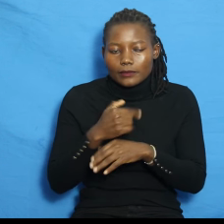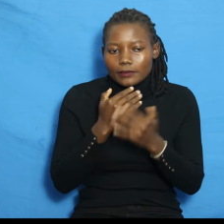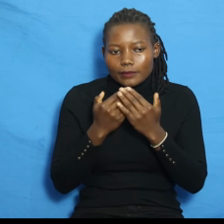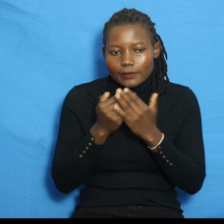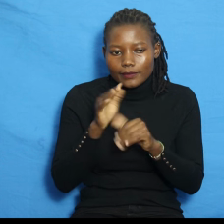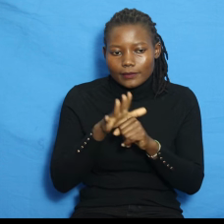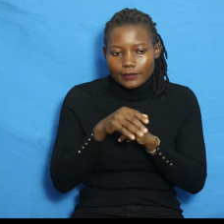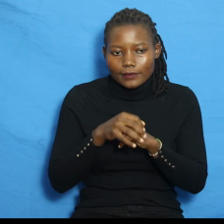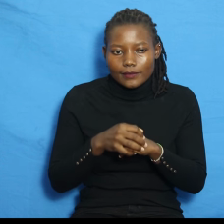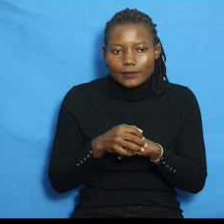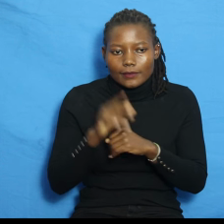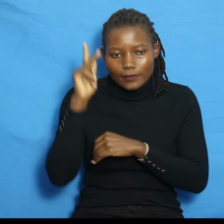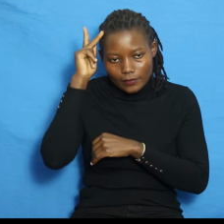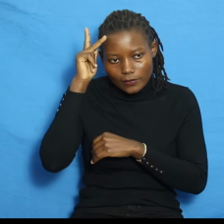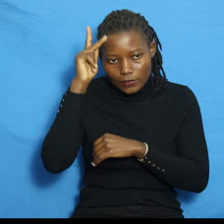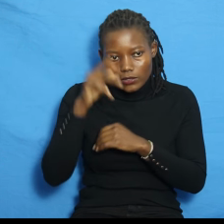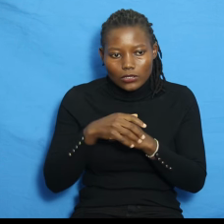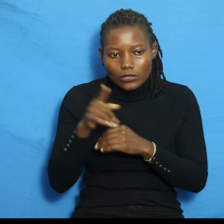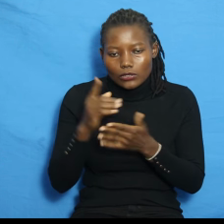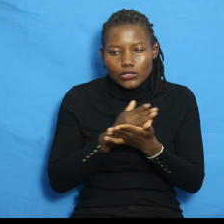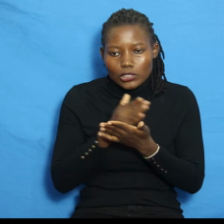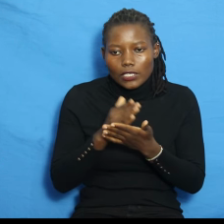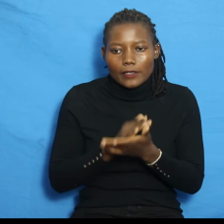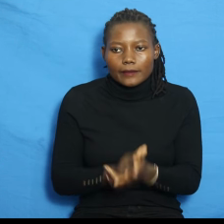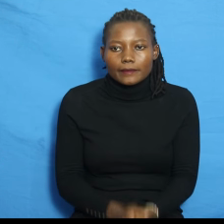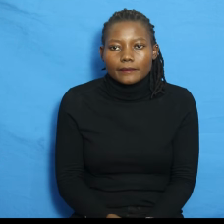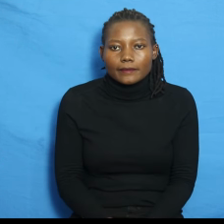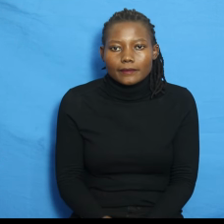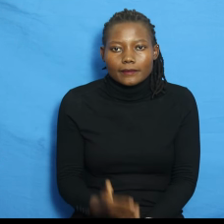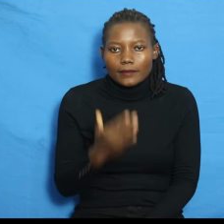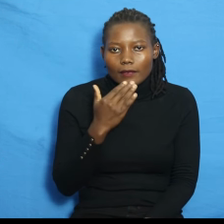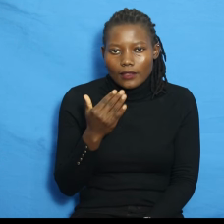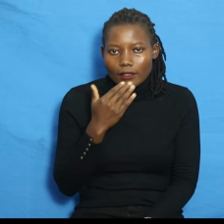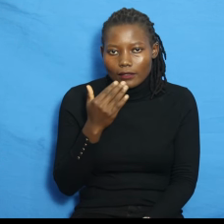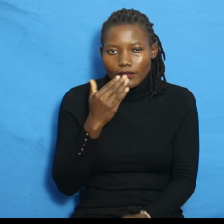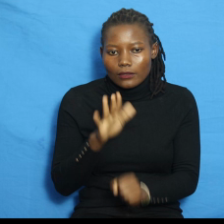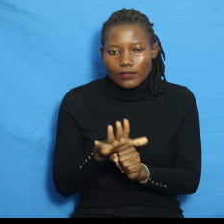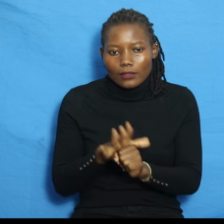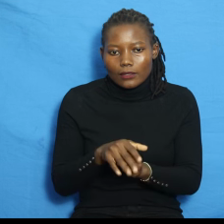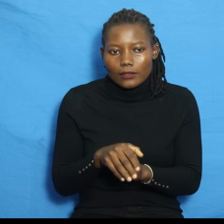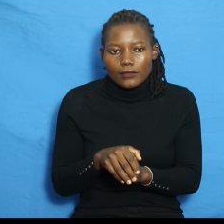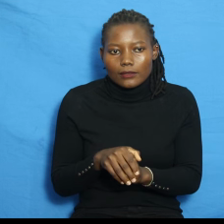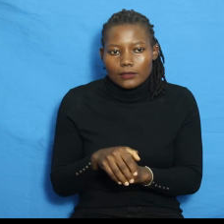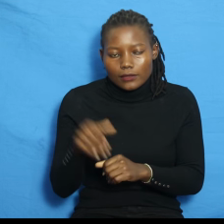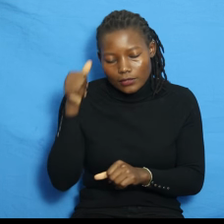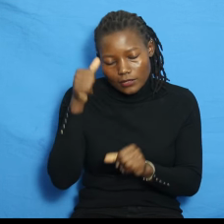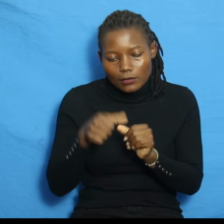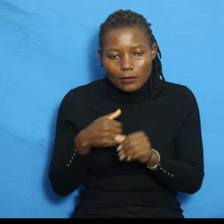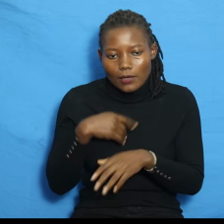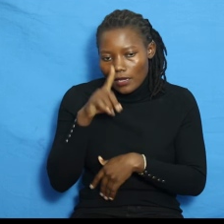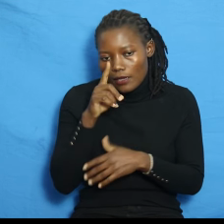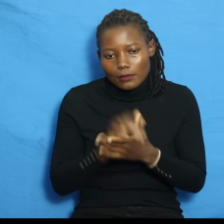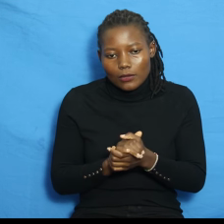appreciate the knowledge that you've shared with us. Thank you. Thank you so much, everybody. And remember, I promise I